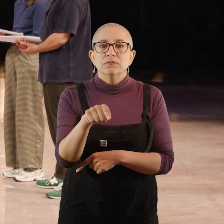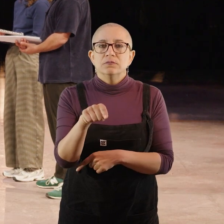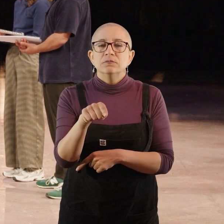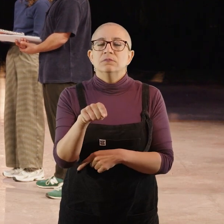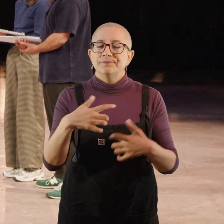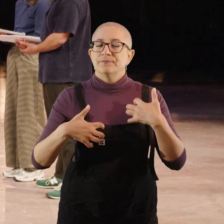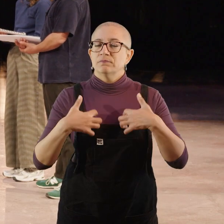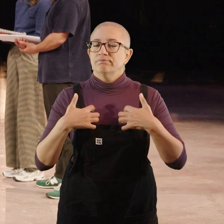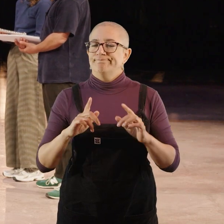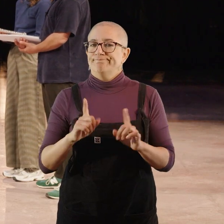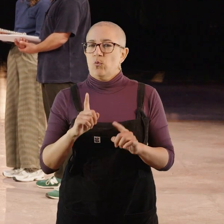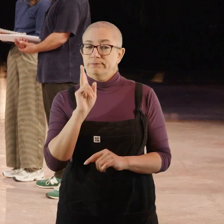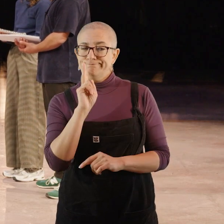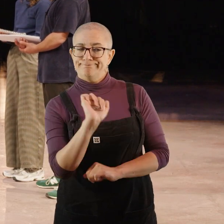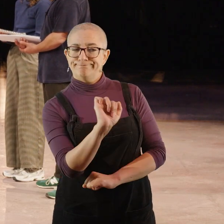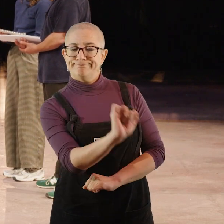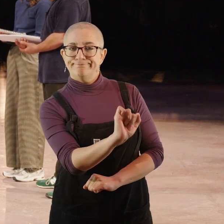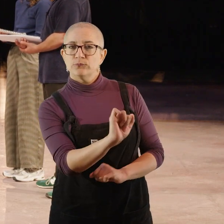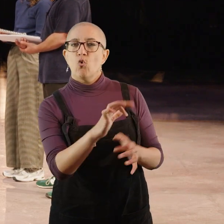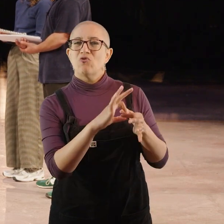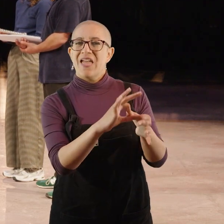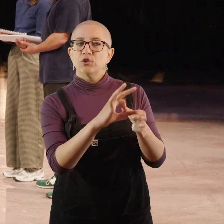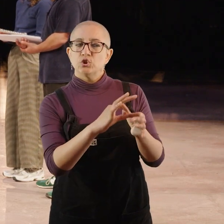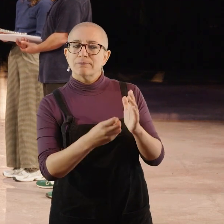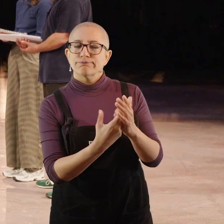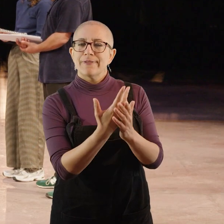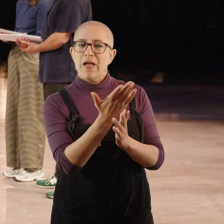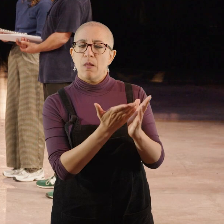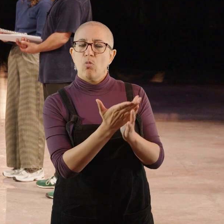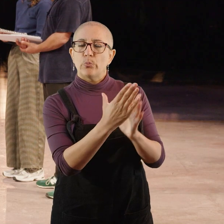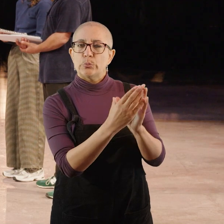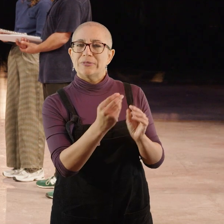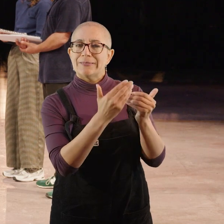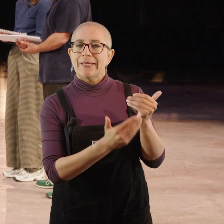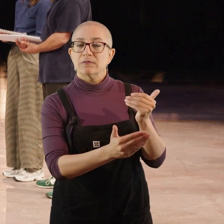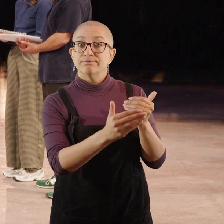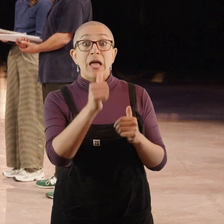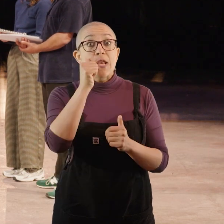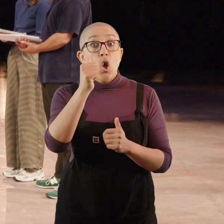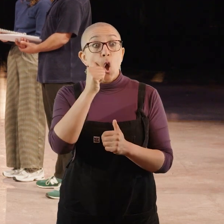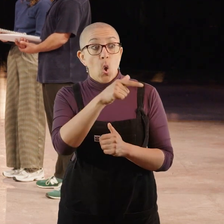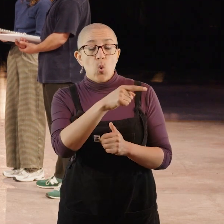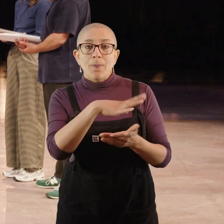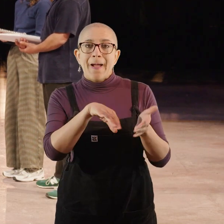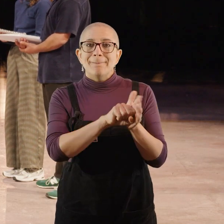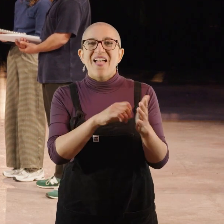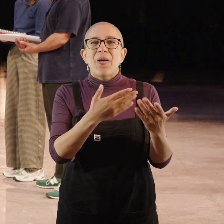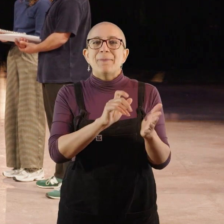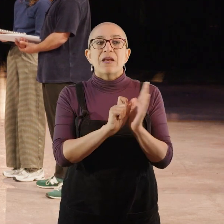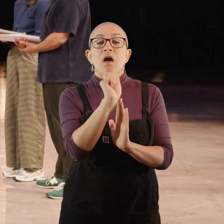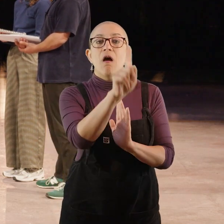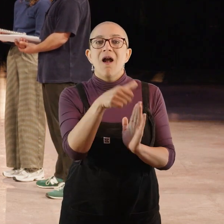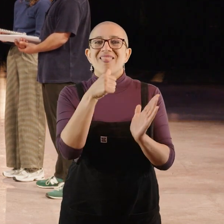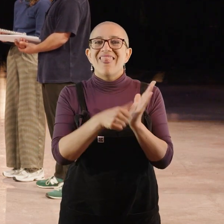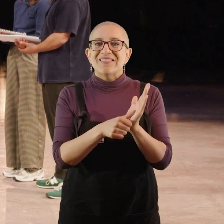relationship develops over these two scenes. Now, I know that Macbeth writes a letter to Lady Macbeth in which he calls her my